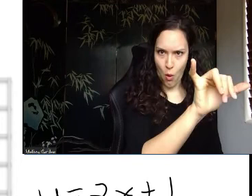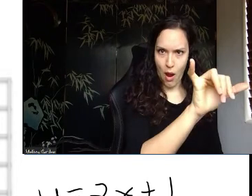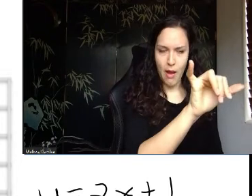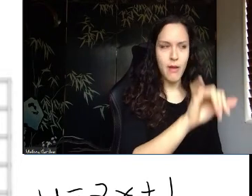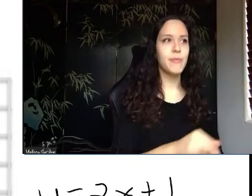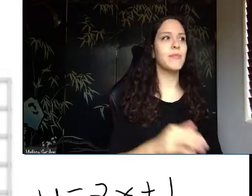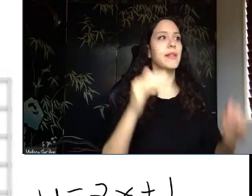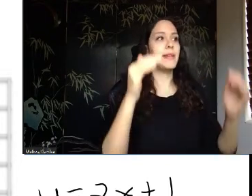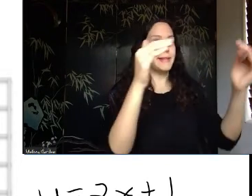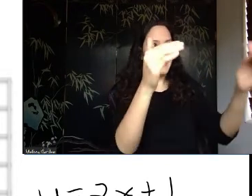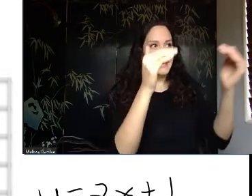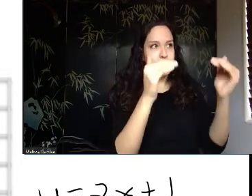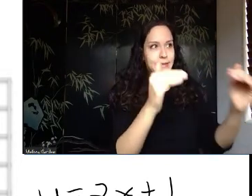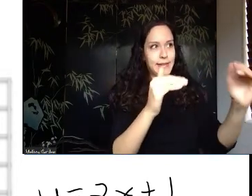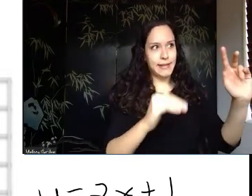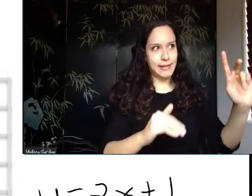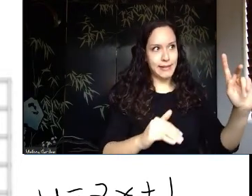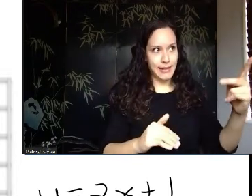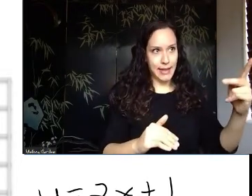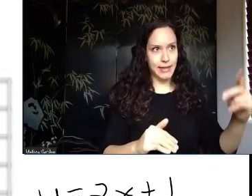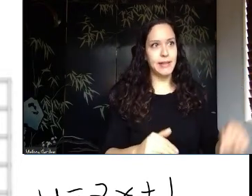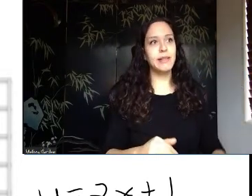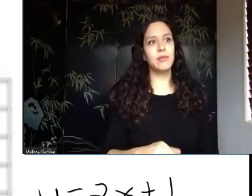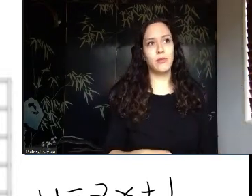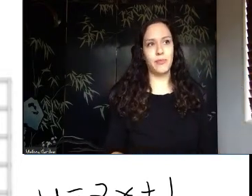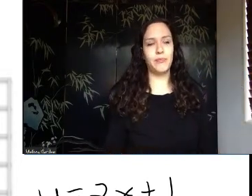next one. So y